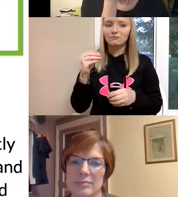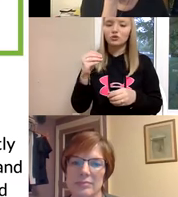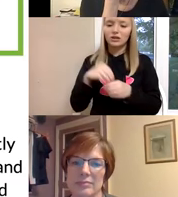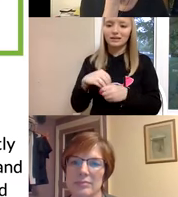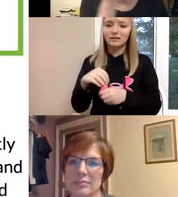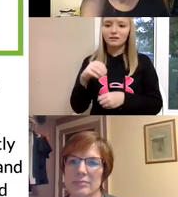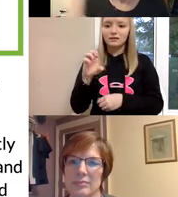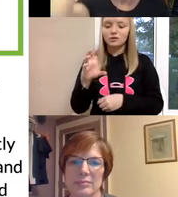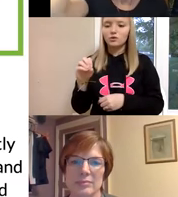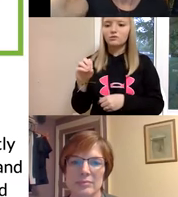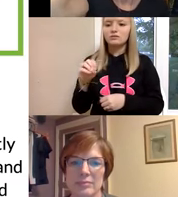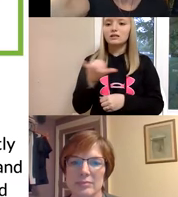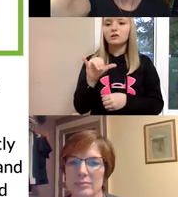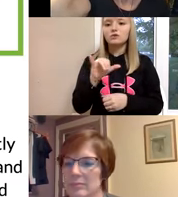resource.